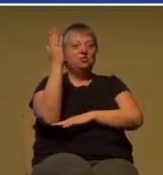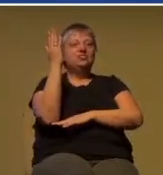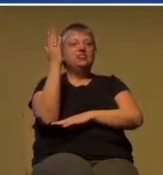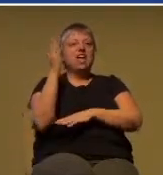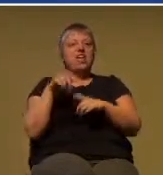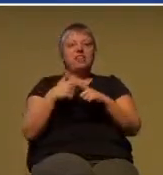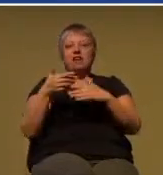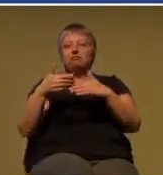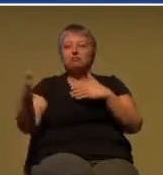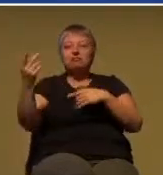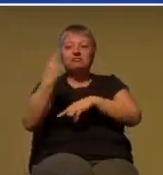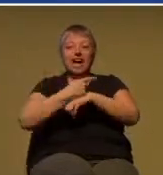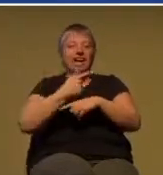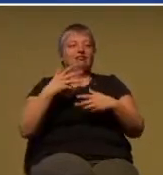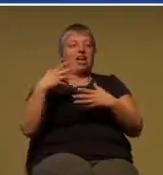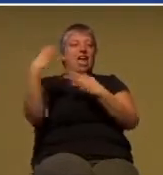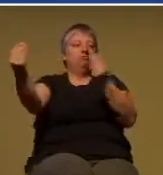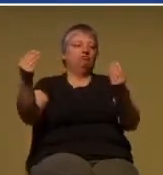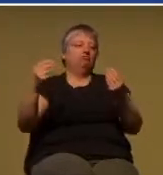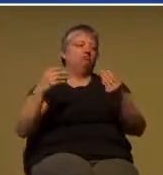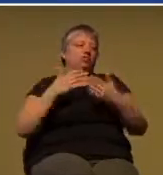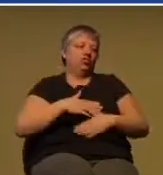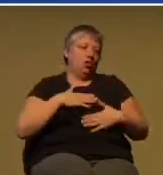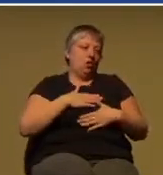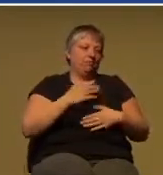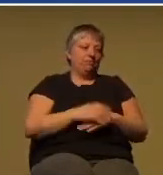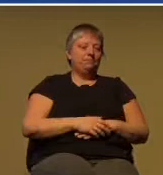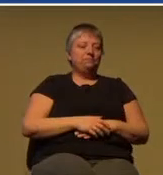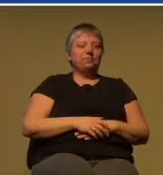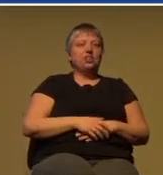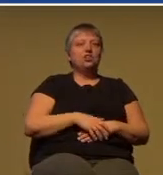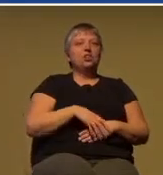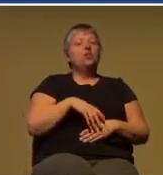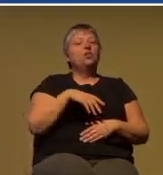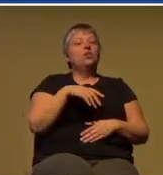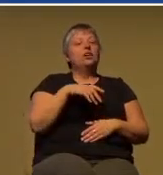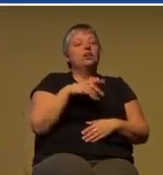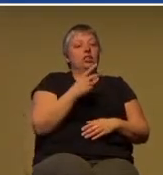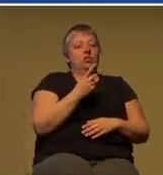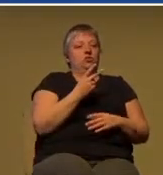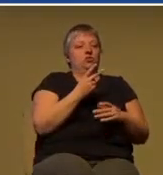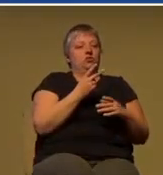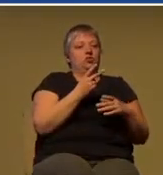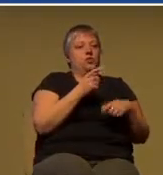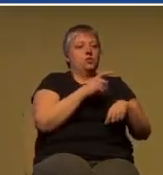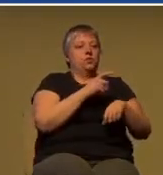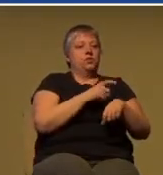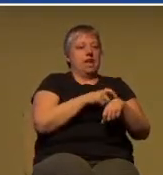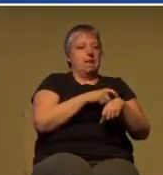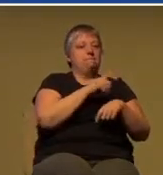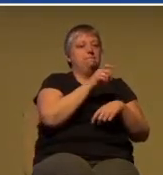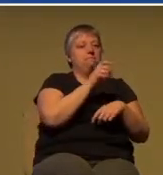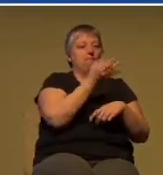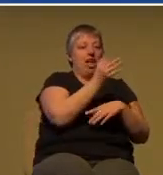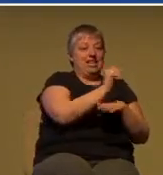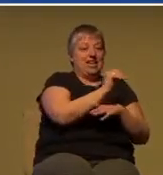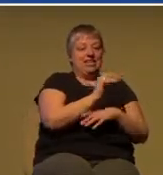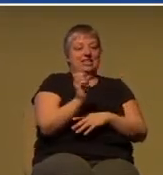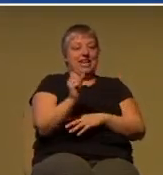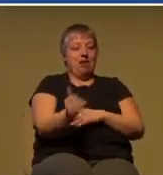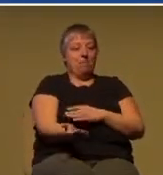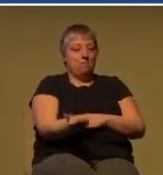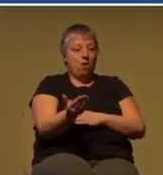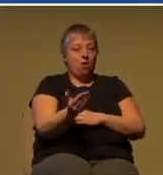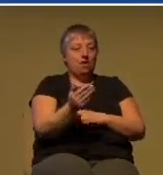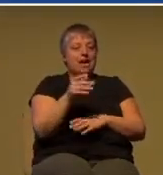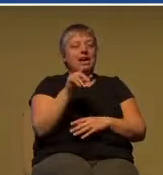show 2 video segments called The Tale of Two Brains, Part 1 and 2. Very, very funny material. If you're